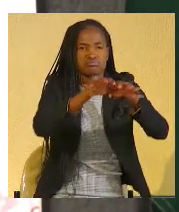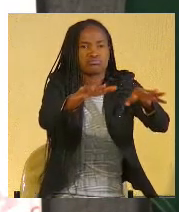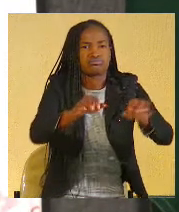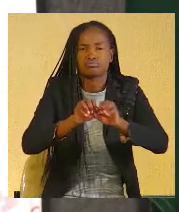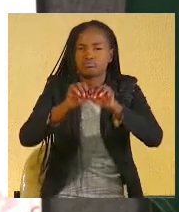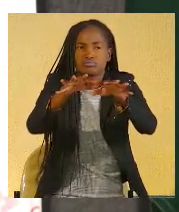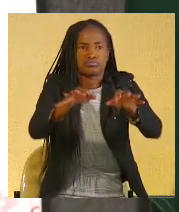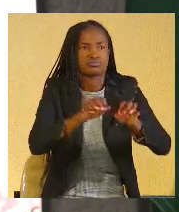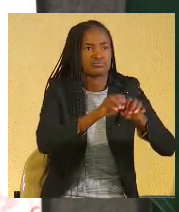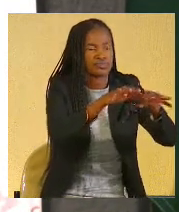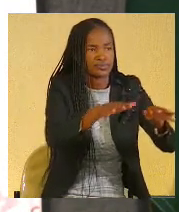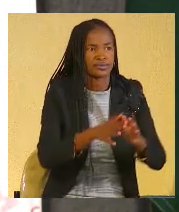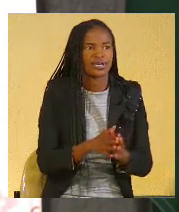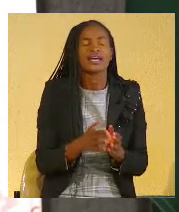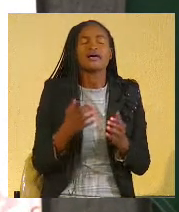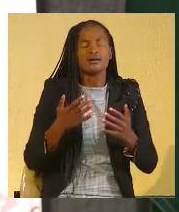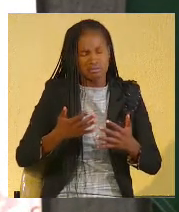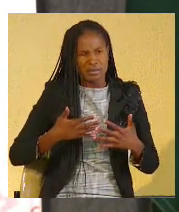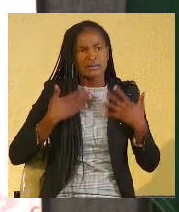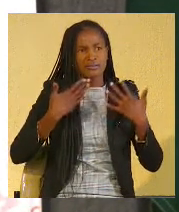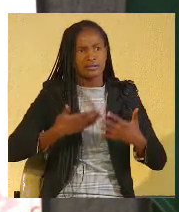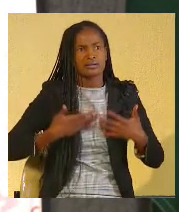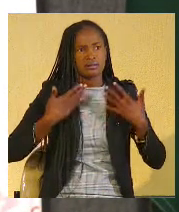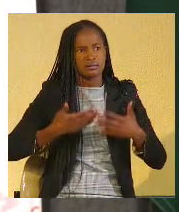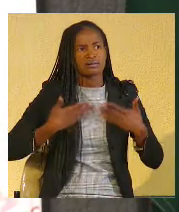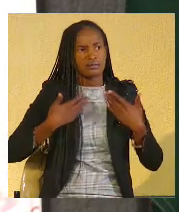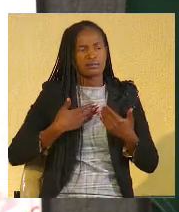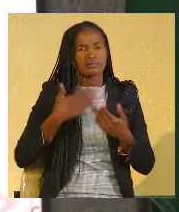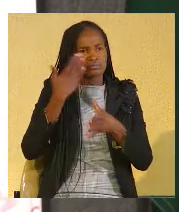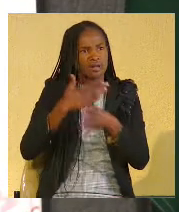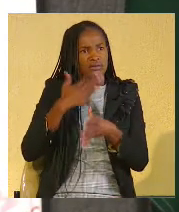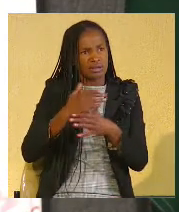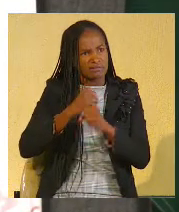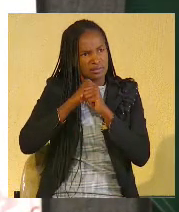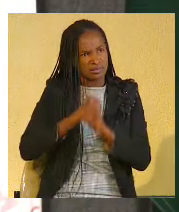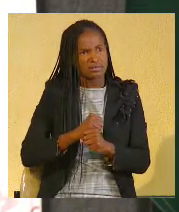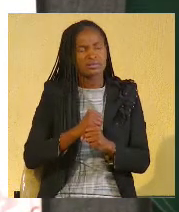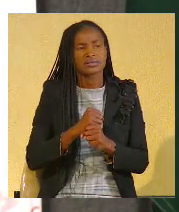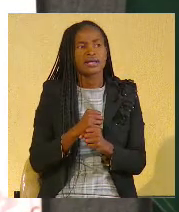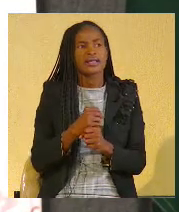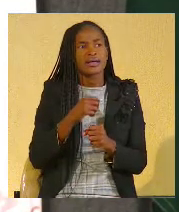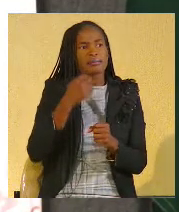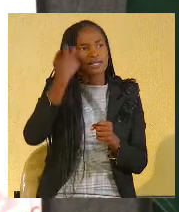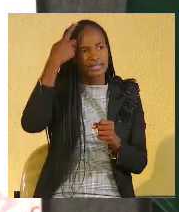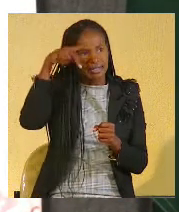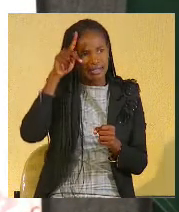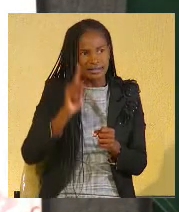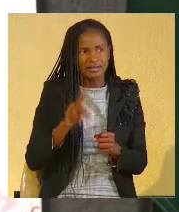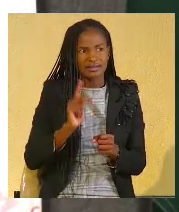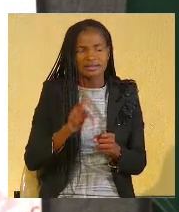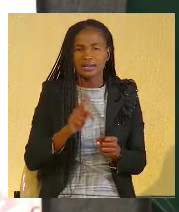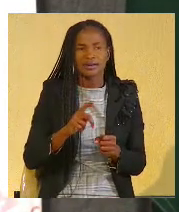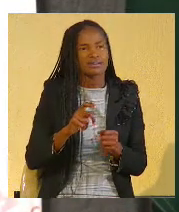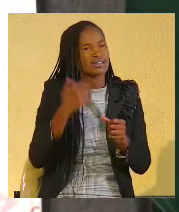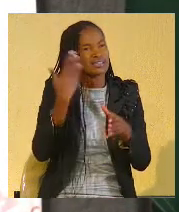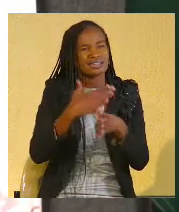happy with the success we have scored so far, but as I always said, that the job is not